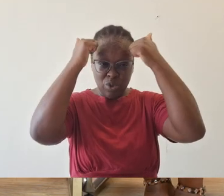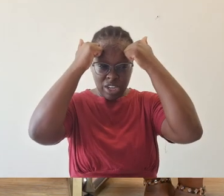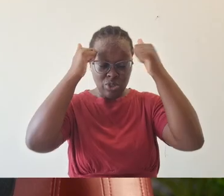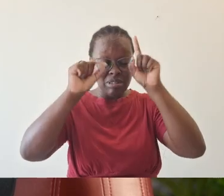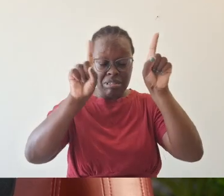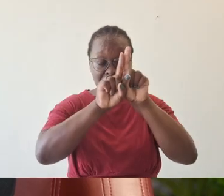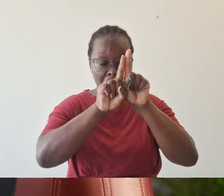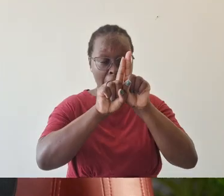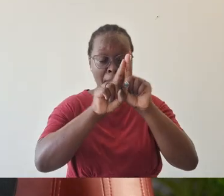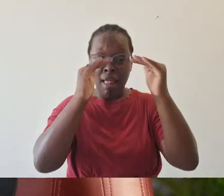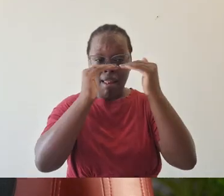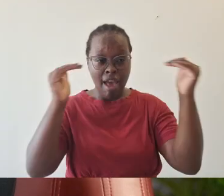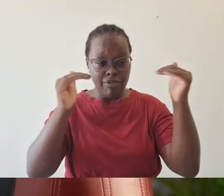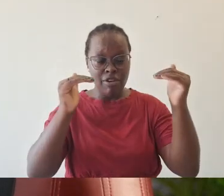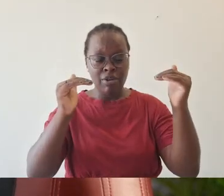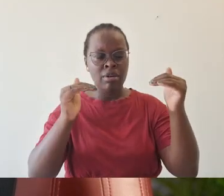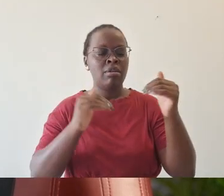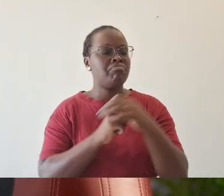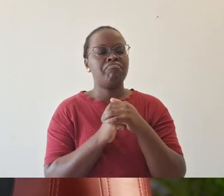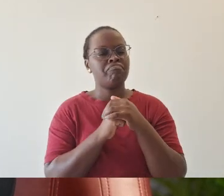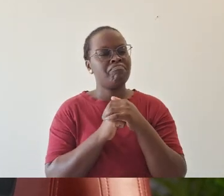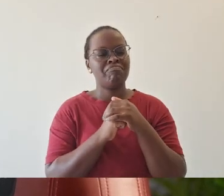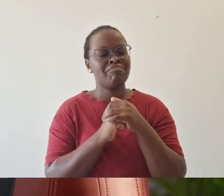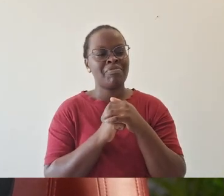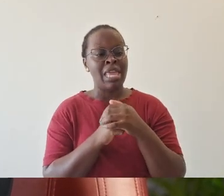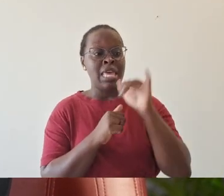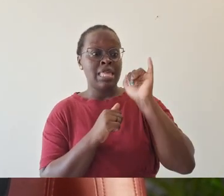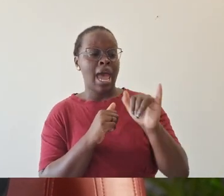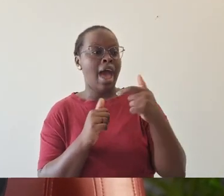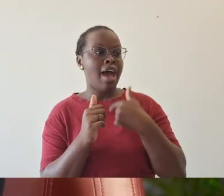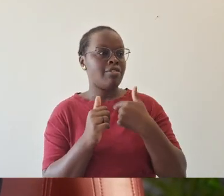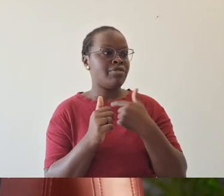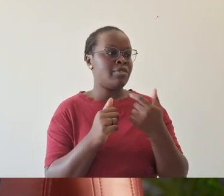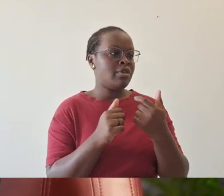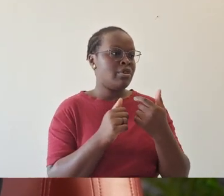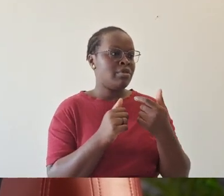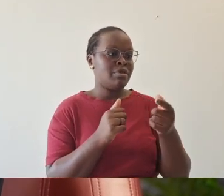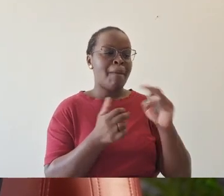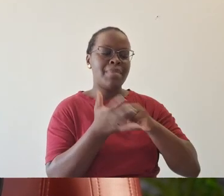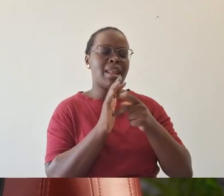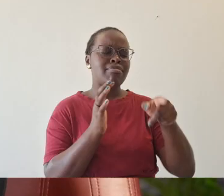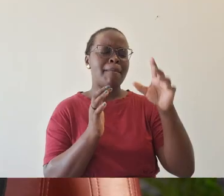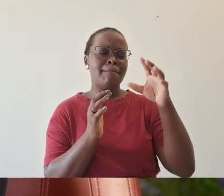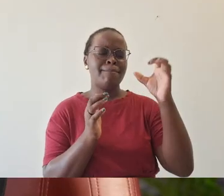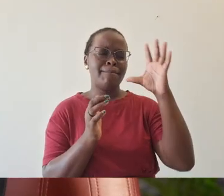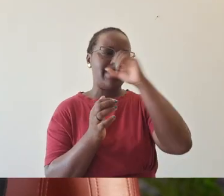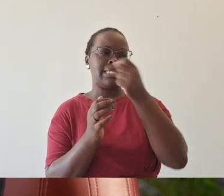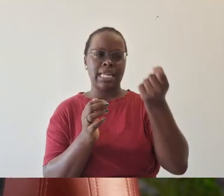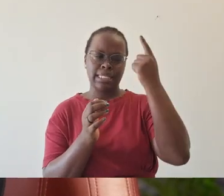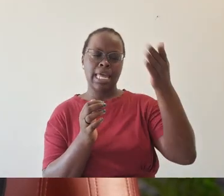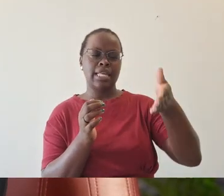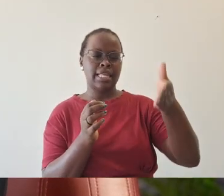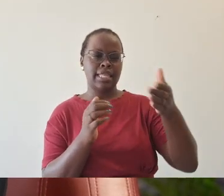the same way, understand what engagement is the same way, and have the same personas. That's totally misunderstood.